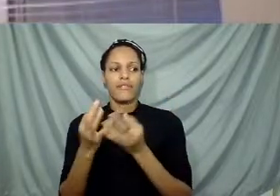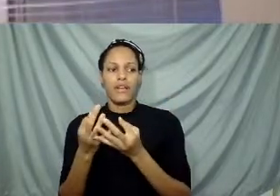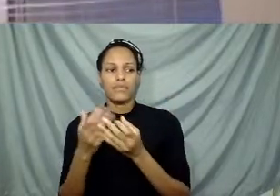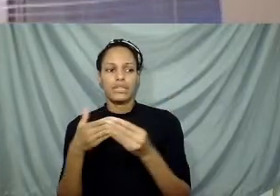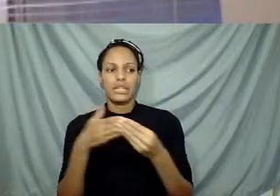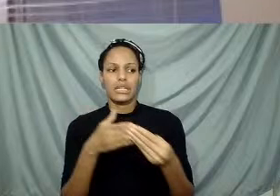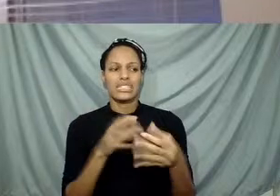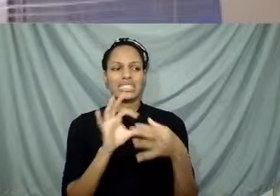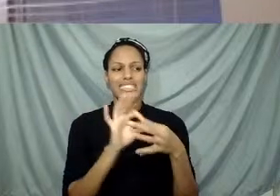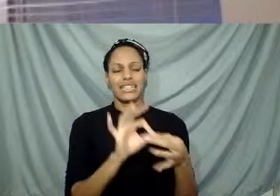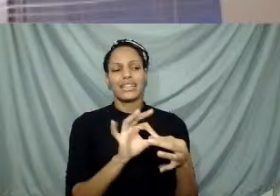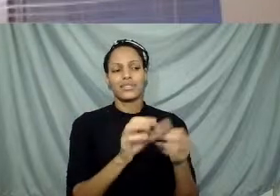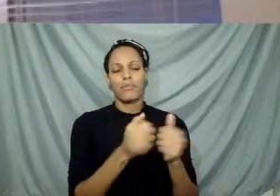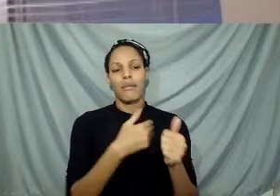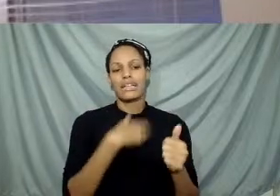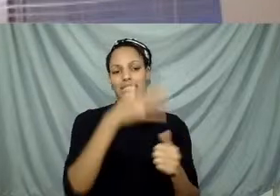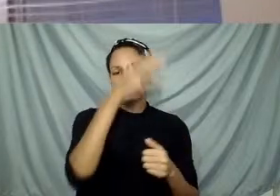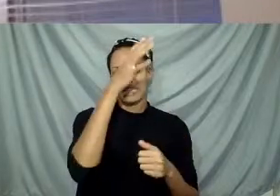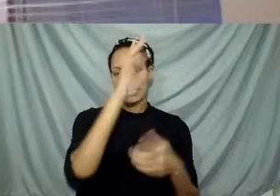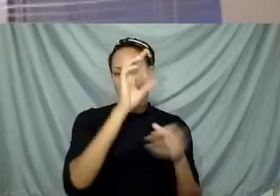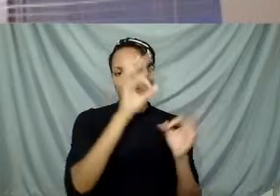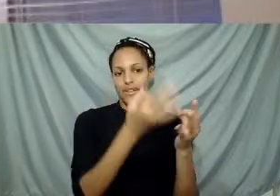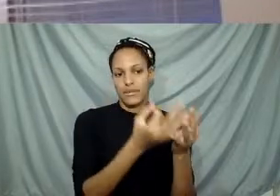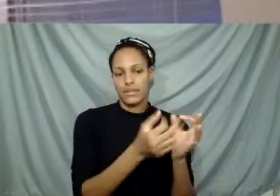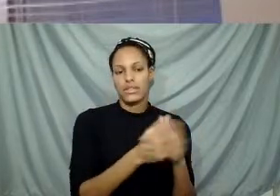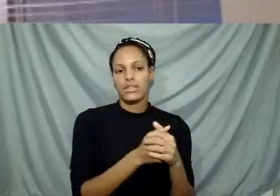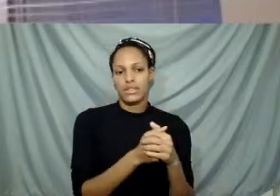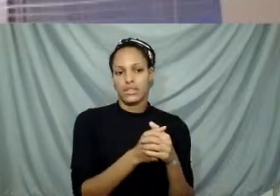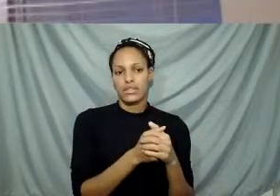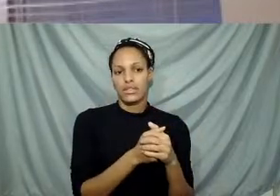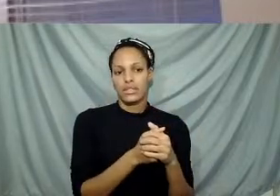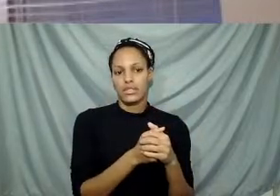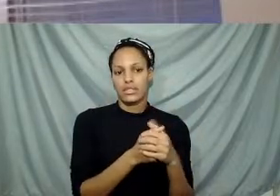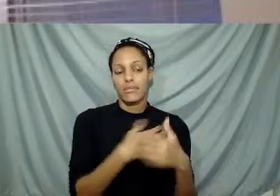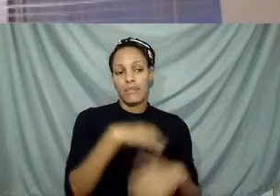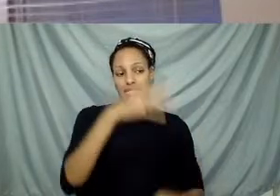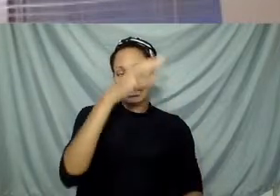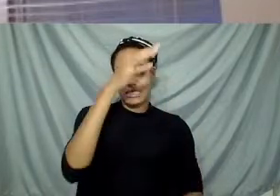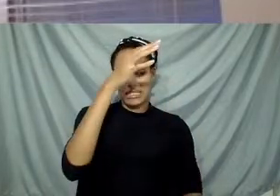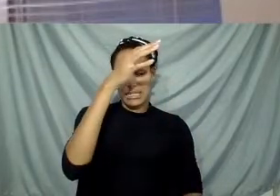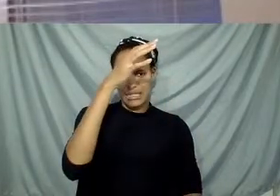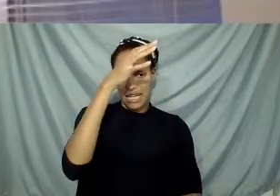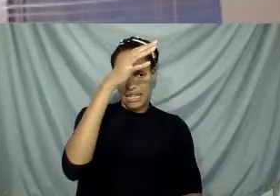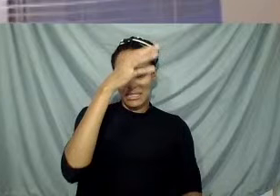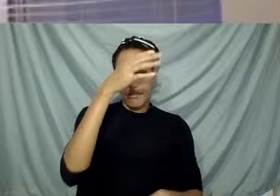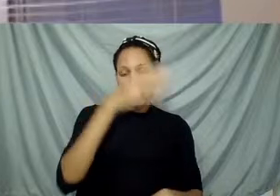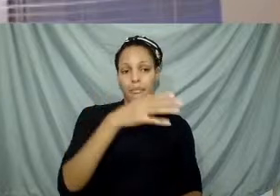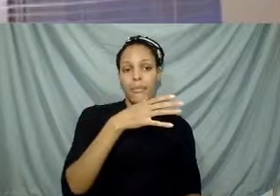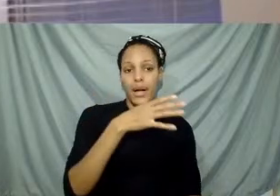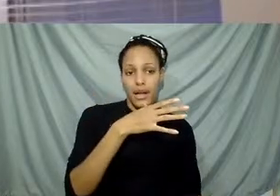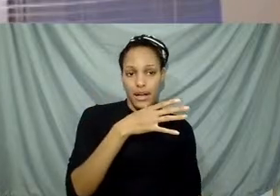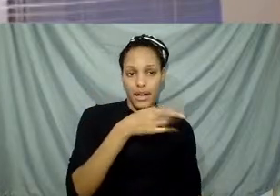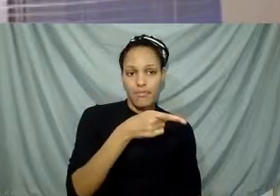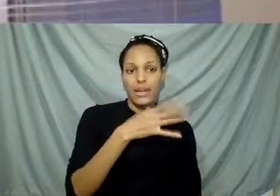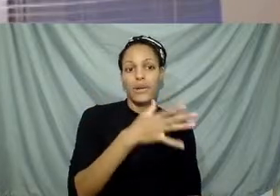okay? So I'm going to talk about my dance mama right now. That would be Bernice Johnson.